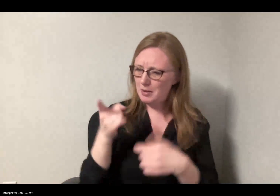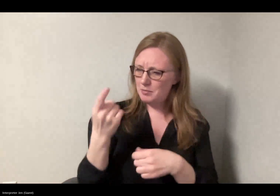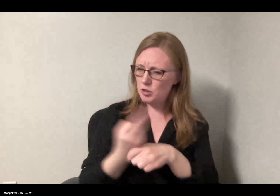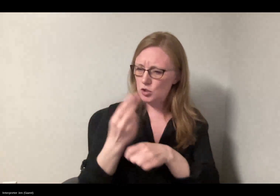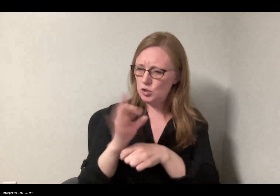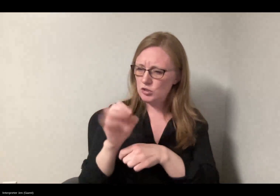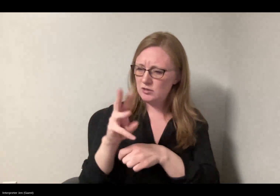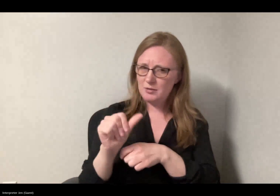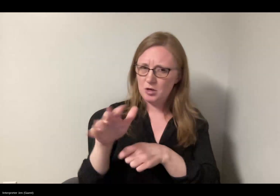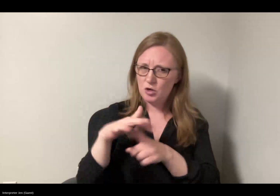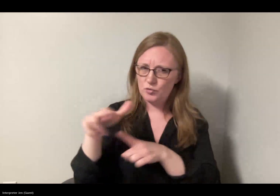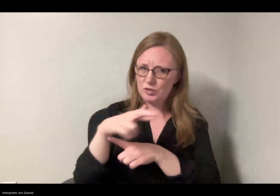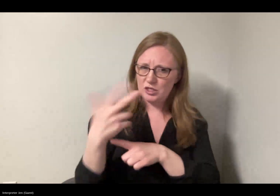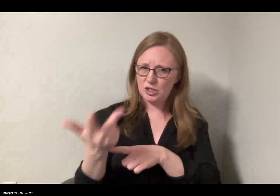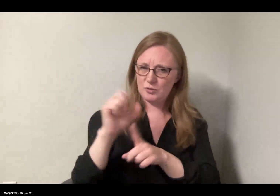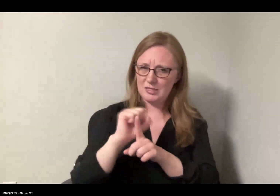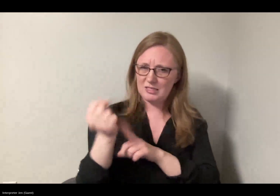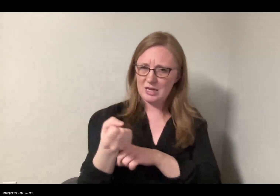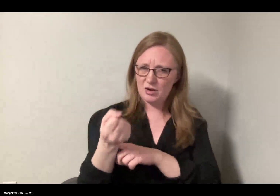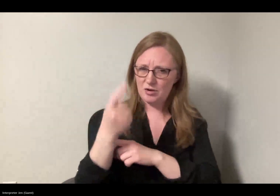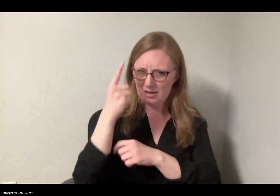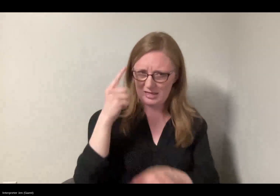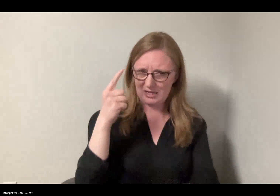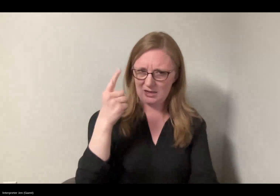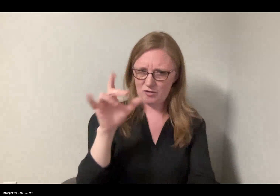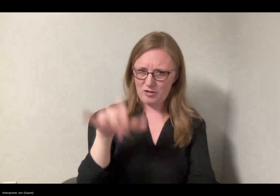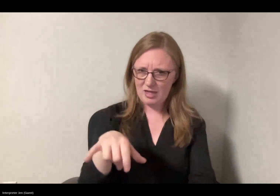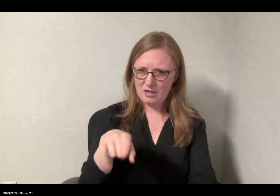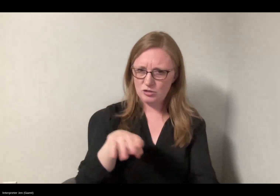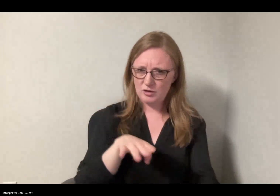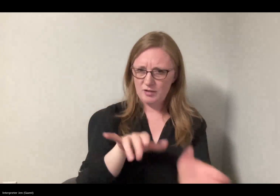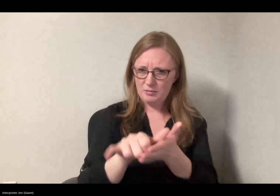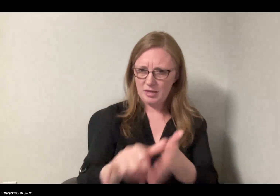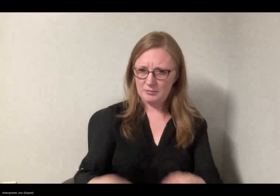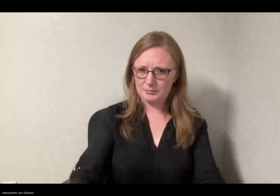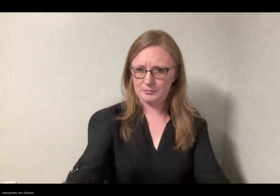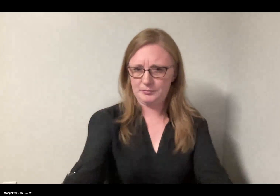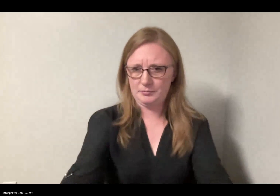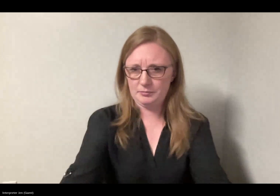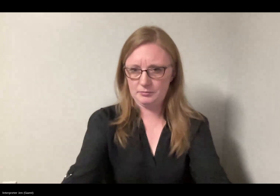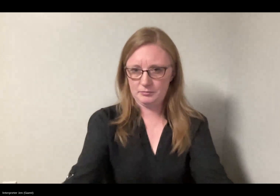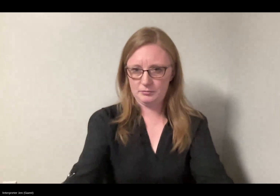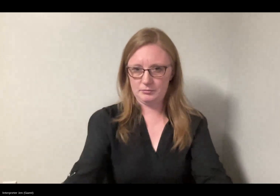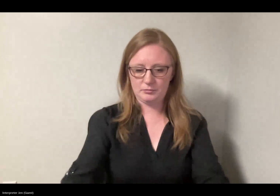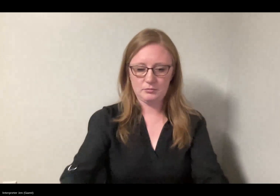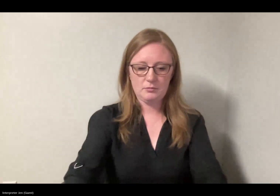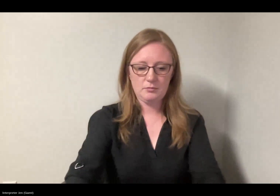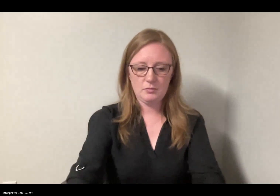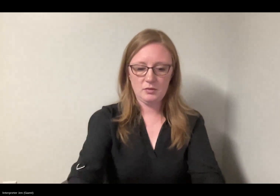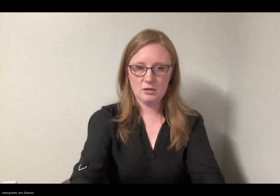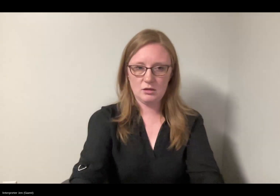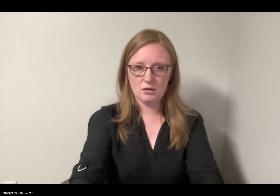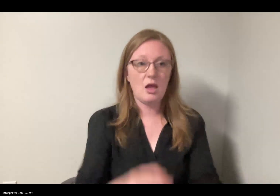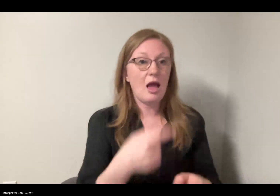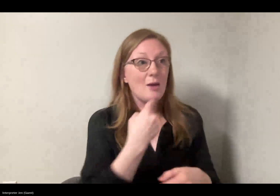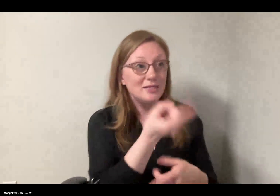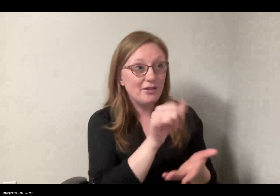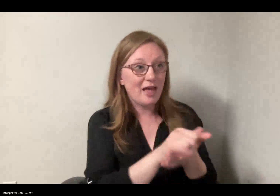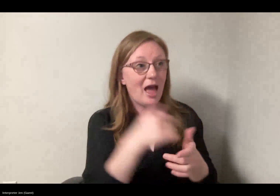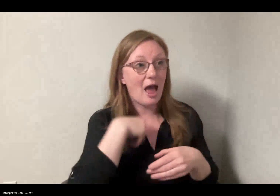Region 3's actual scenario, to develop that for the community risk assessment. Yeah, I was going to say, I was just in